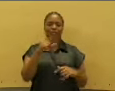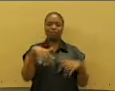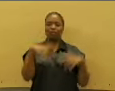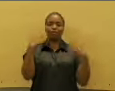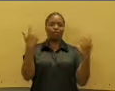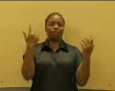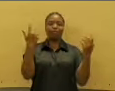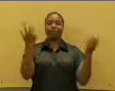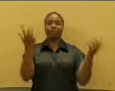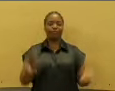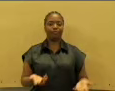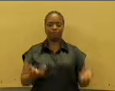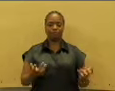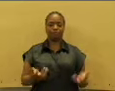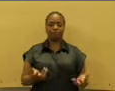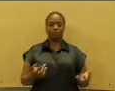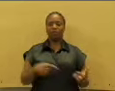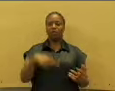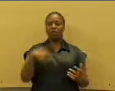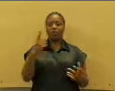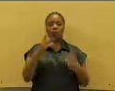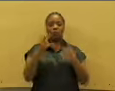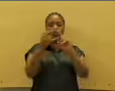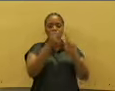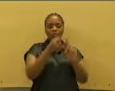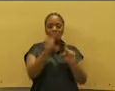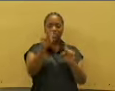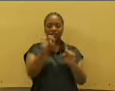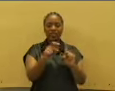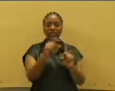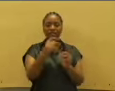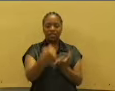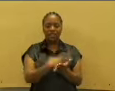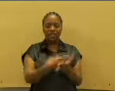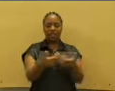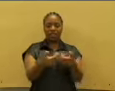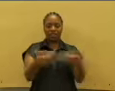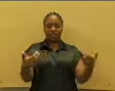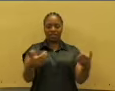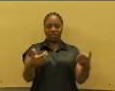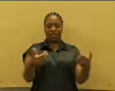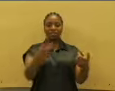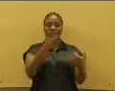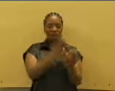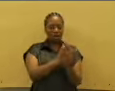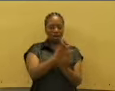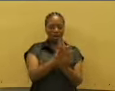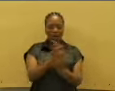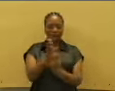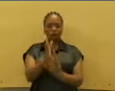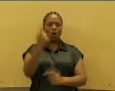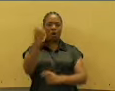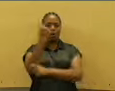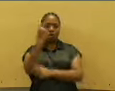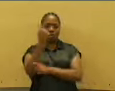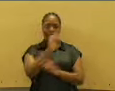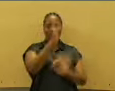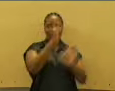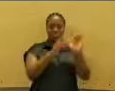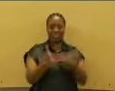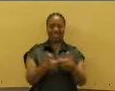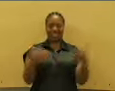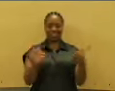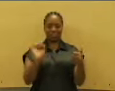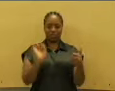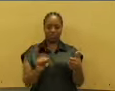which is something that someone in the Zoom chat box also mentioned, that there's a divide when it comes to SRHR access for people in rural and urban areas. So what